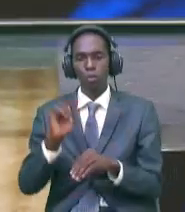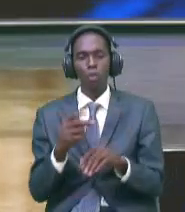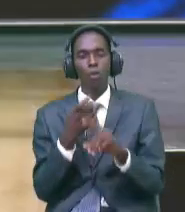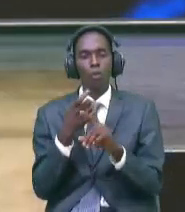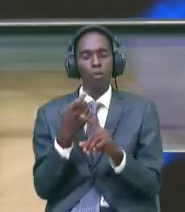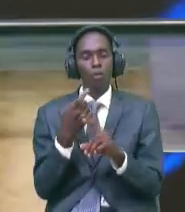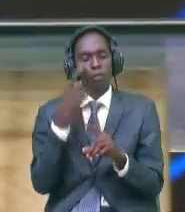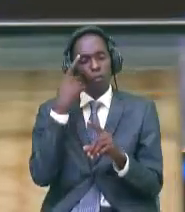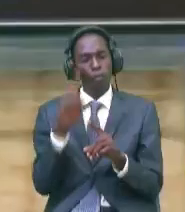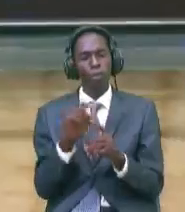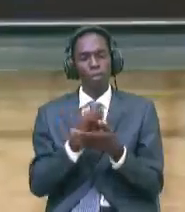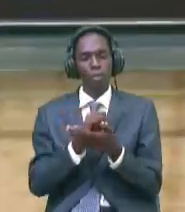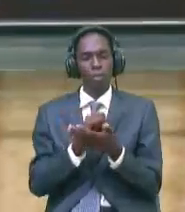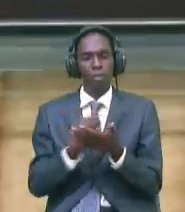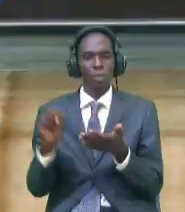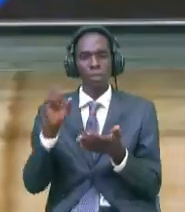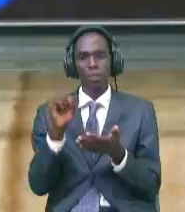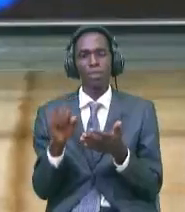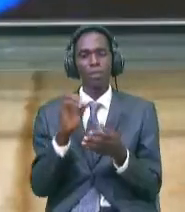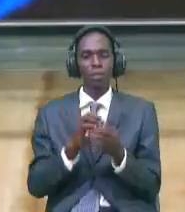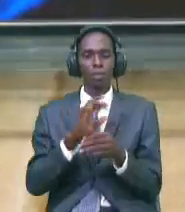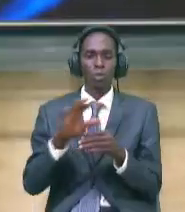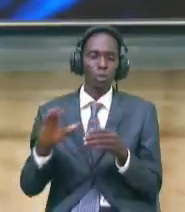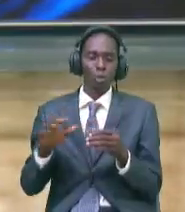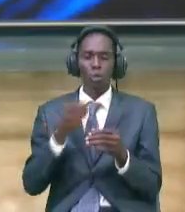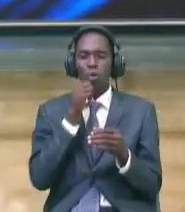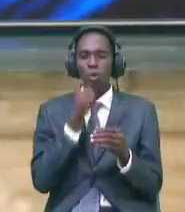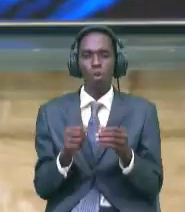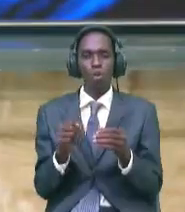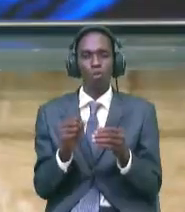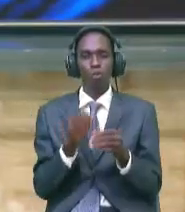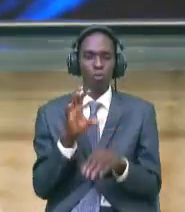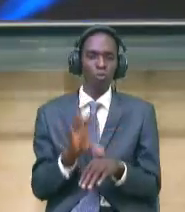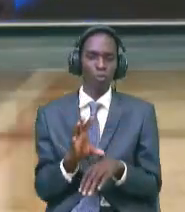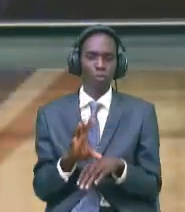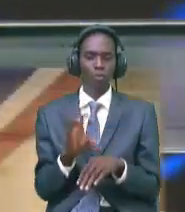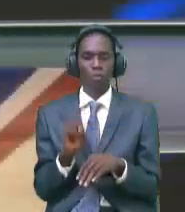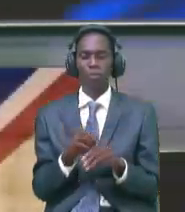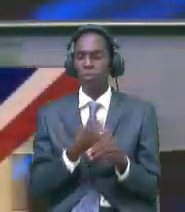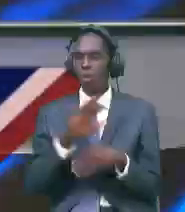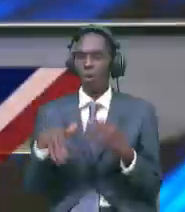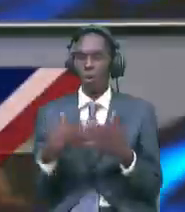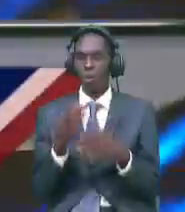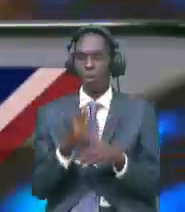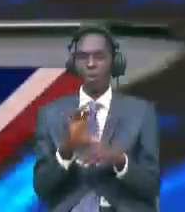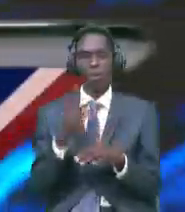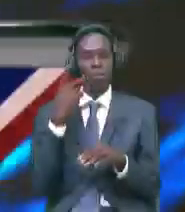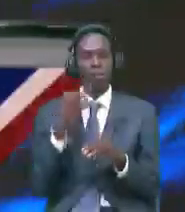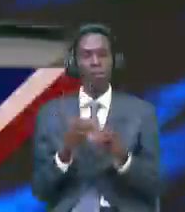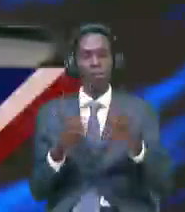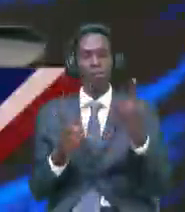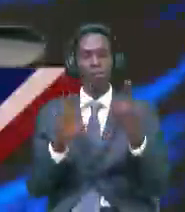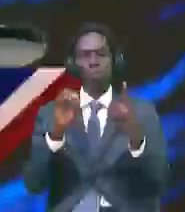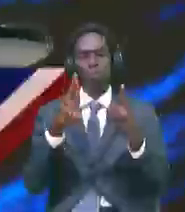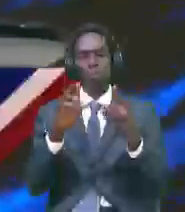saints in all churches. In all churches, we're looking at 1 Corinthians chapter 16, and we're reading